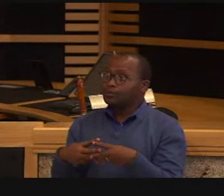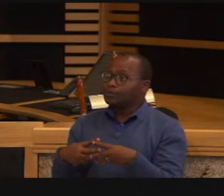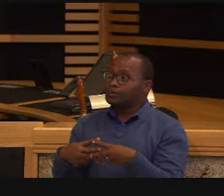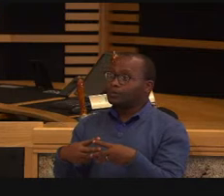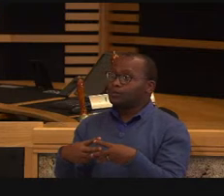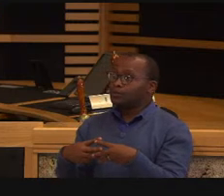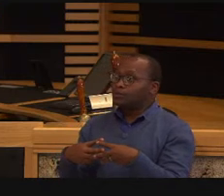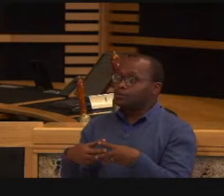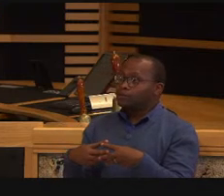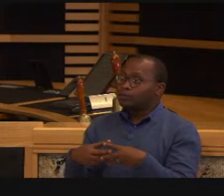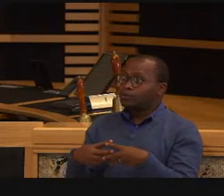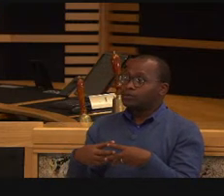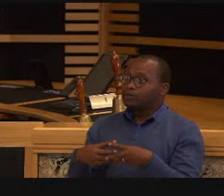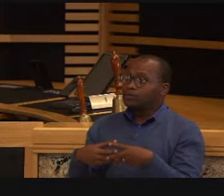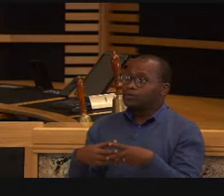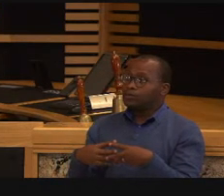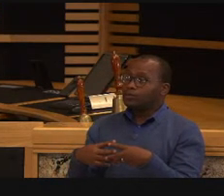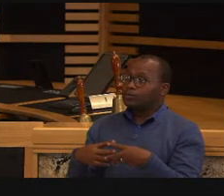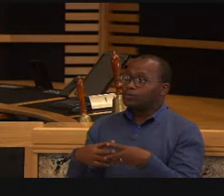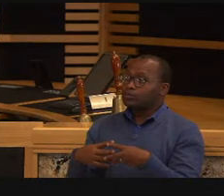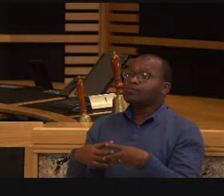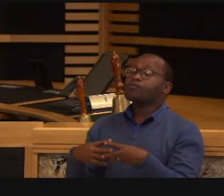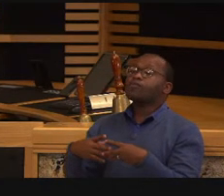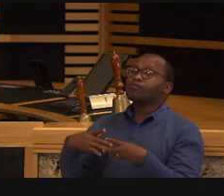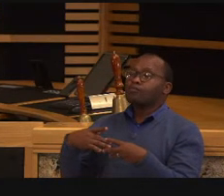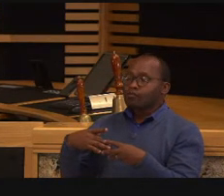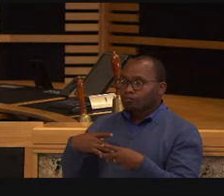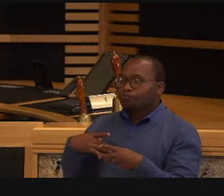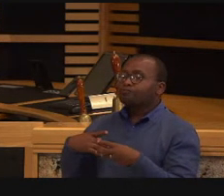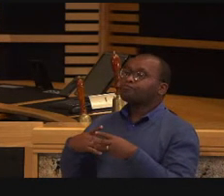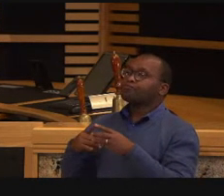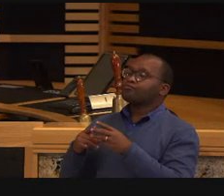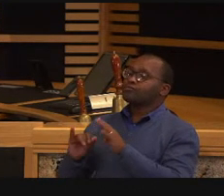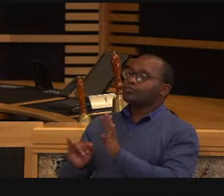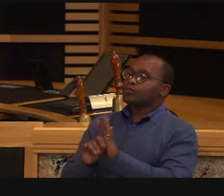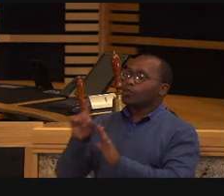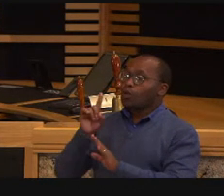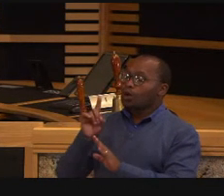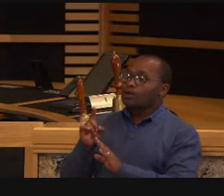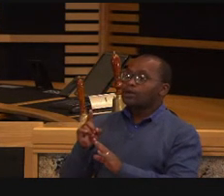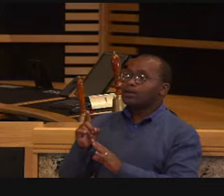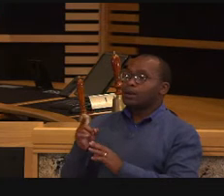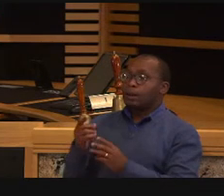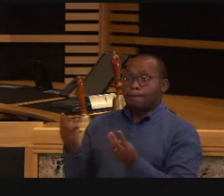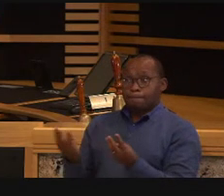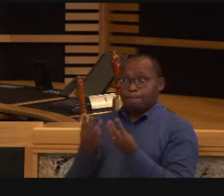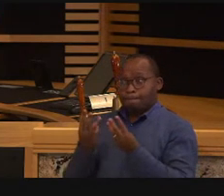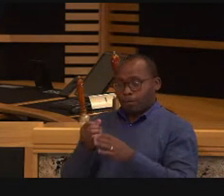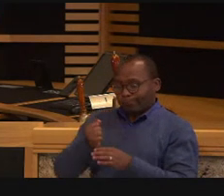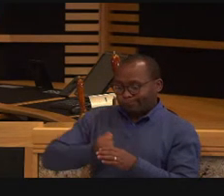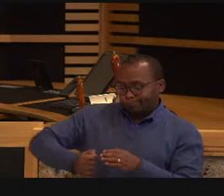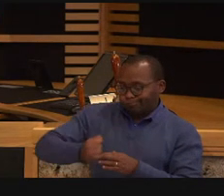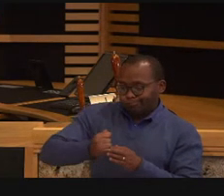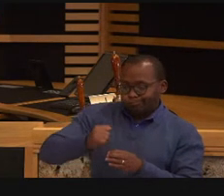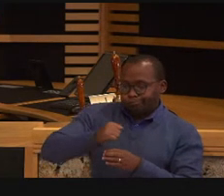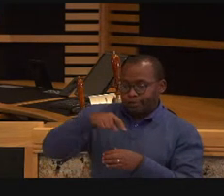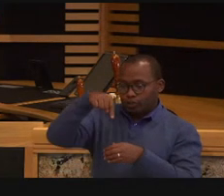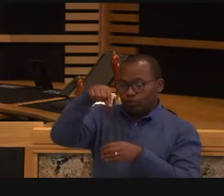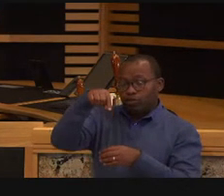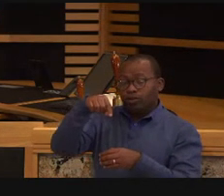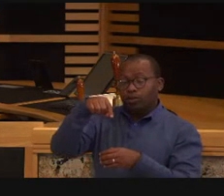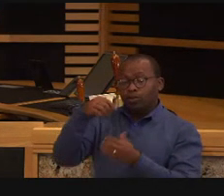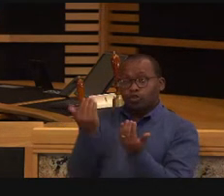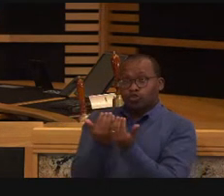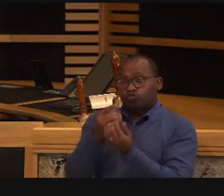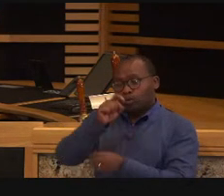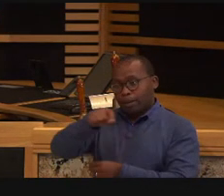reintroduced the issue of the food handlers stipend of 1.7 rands per person, so as